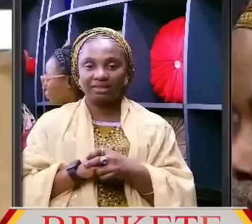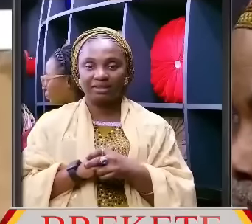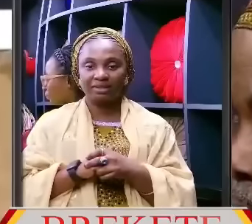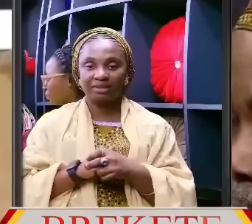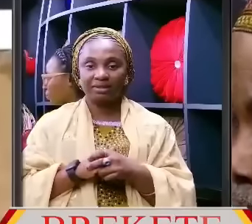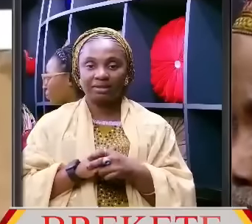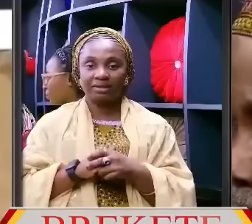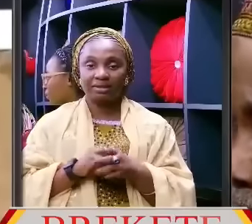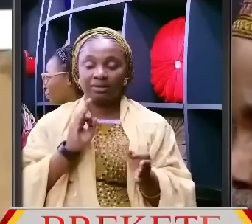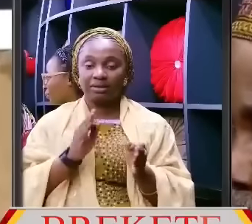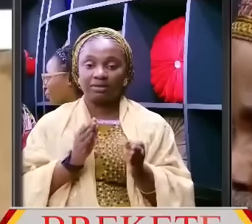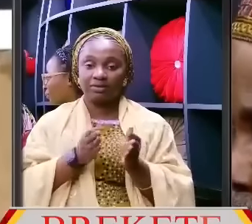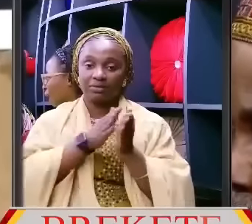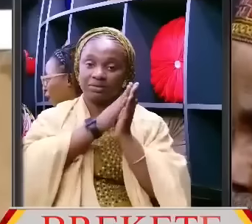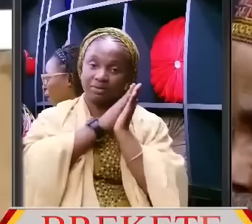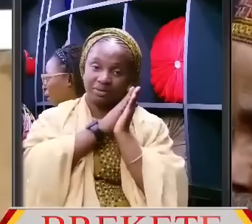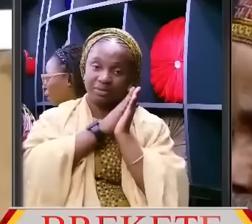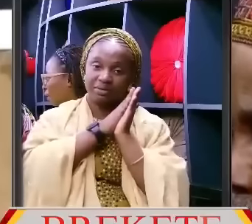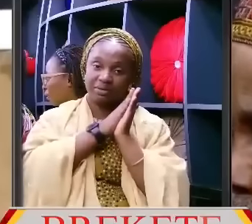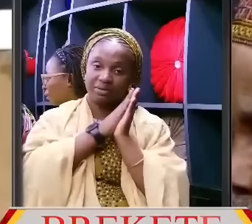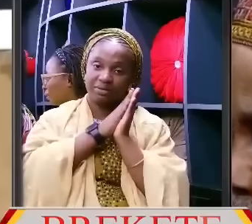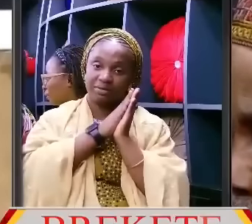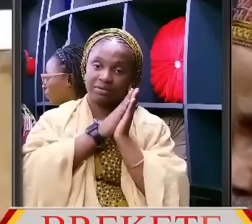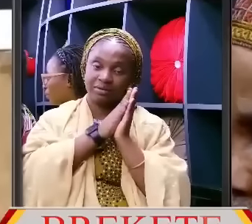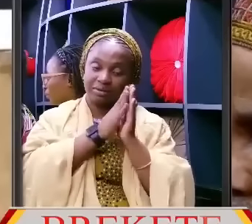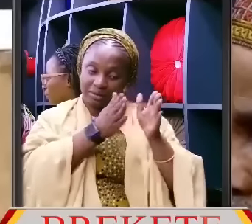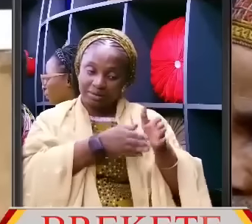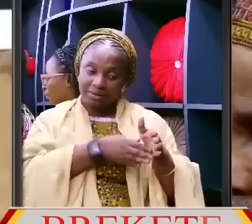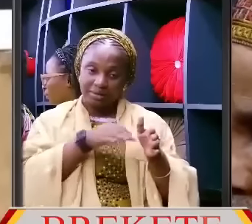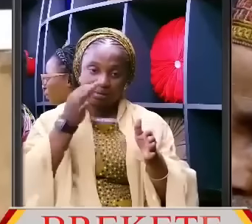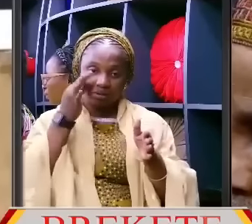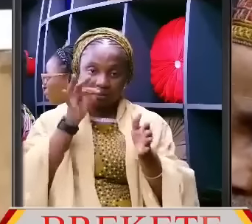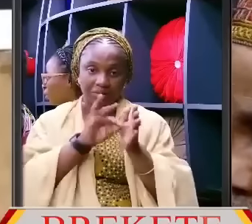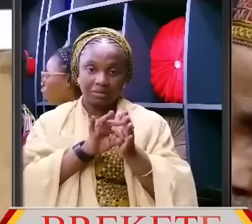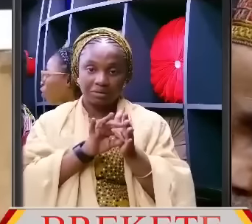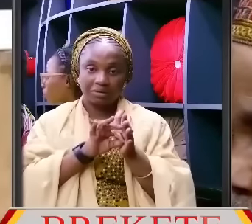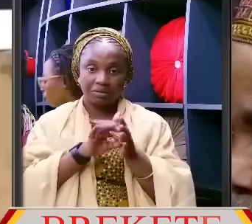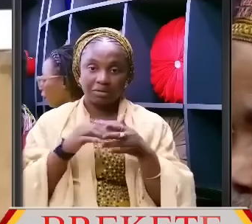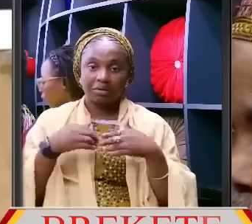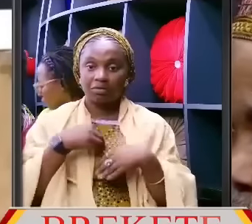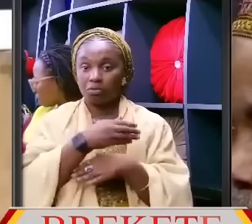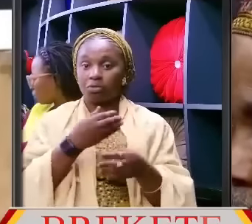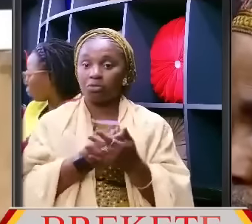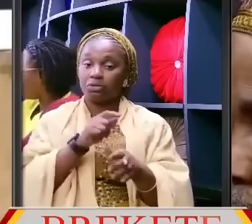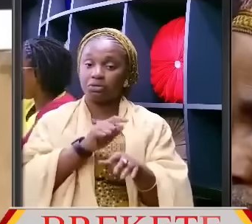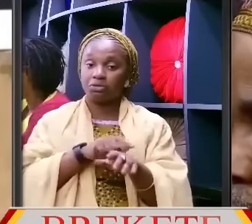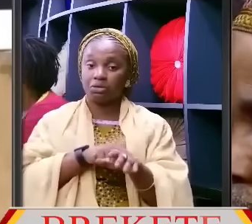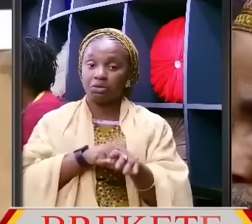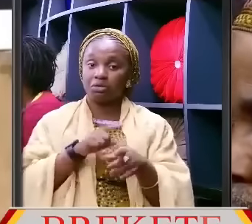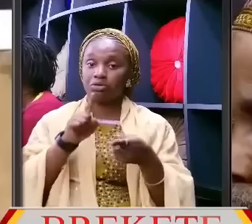chick, we know say now collect, she won't collect somebody property. She has all the time in the world.